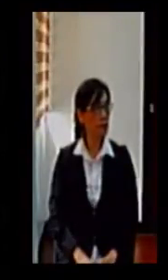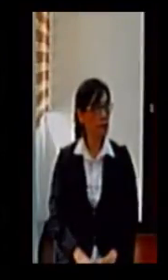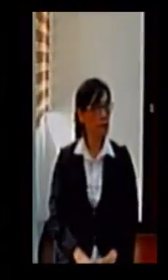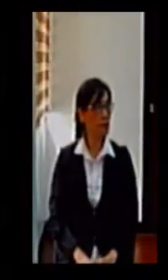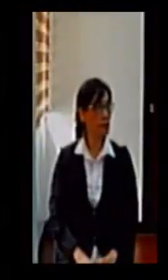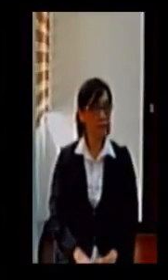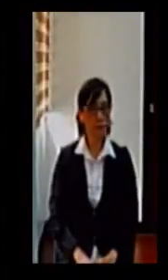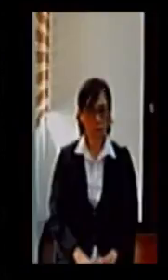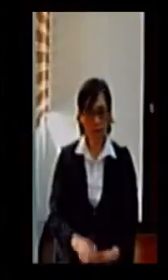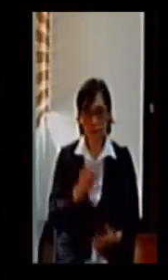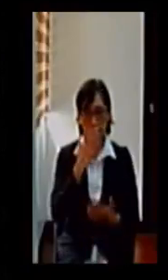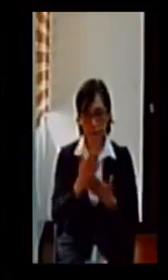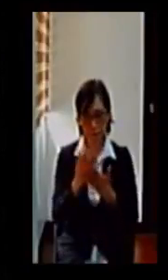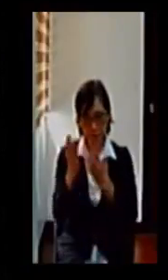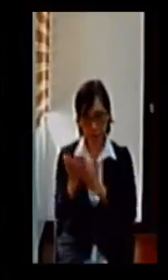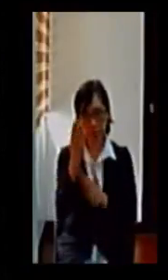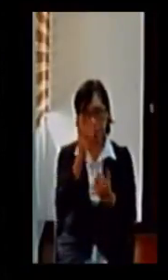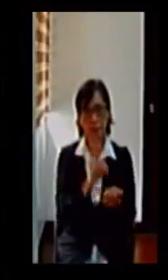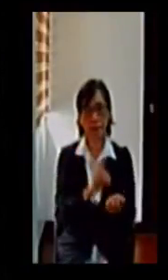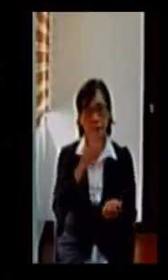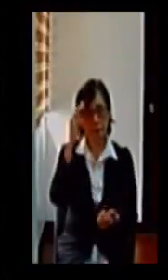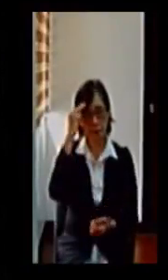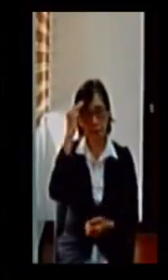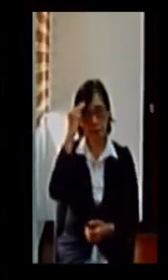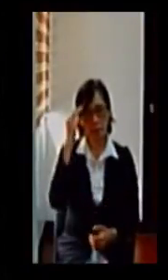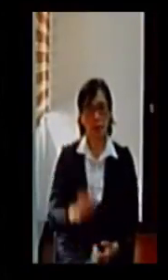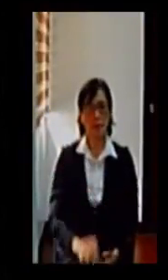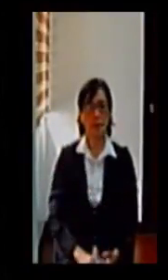Good morning, Dr. Maliari. Morning, po.